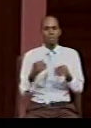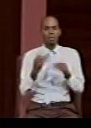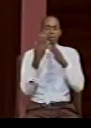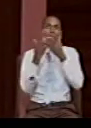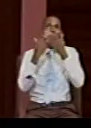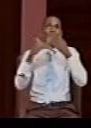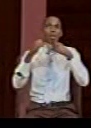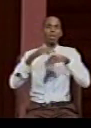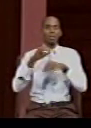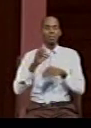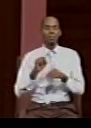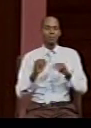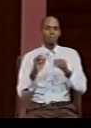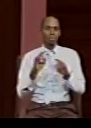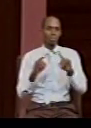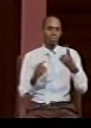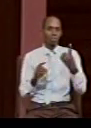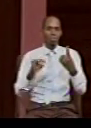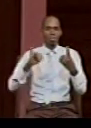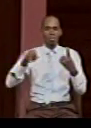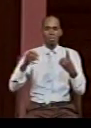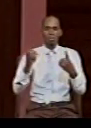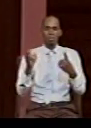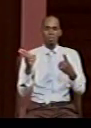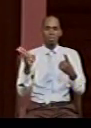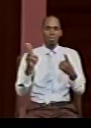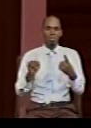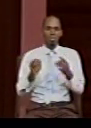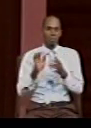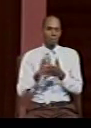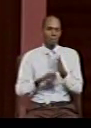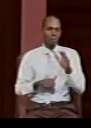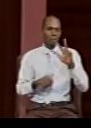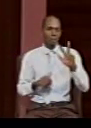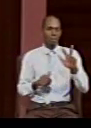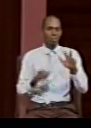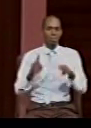heavens. 1 John chapter 3